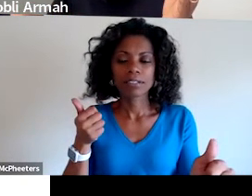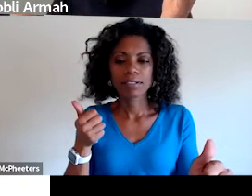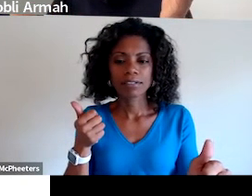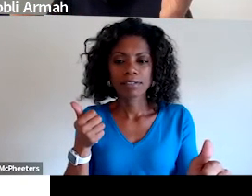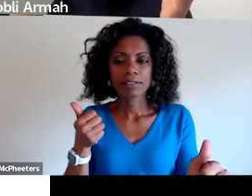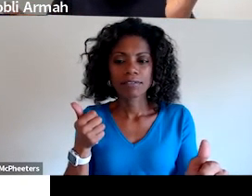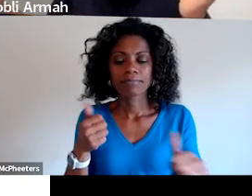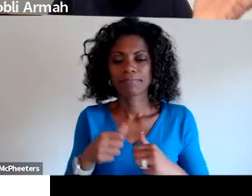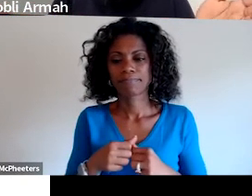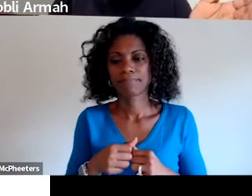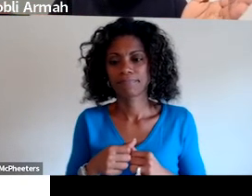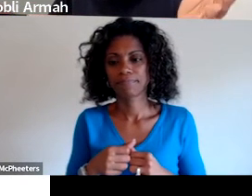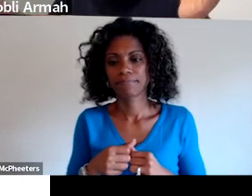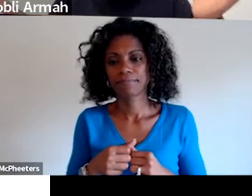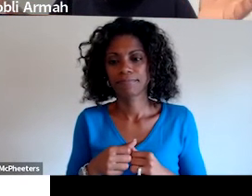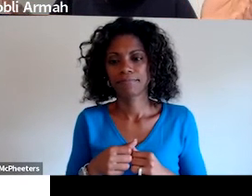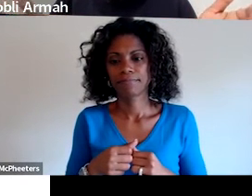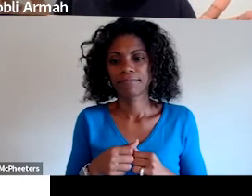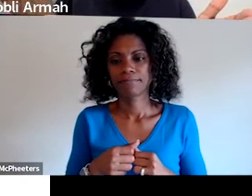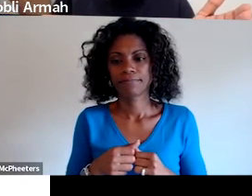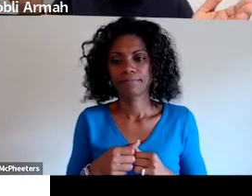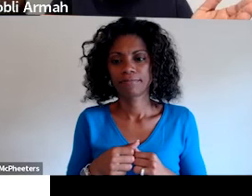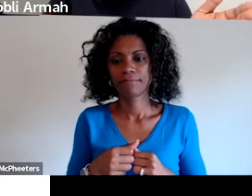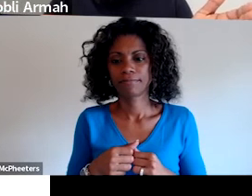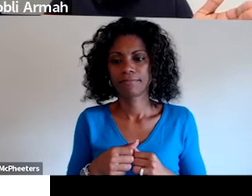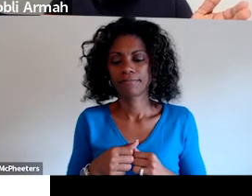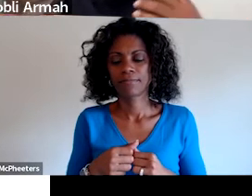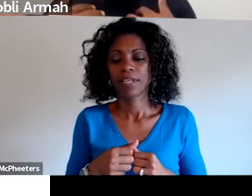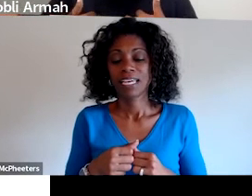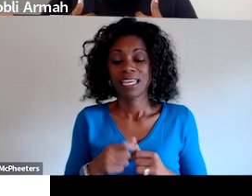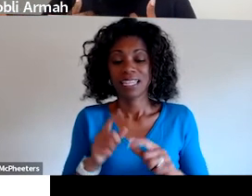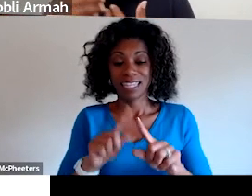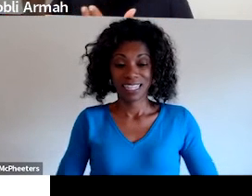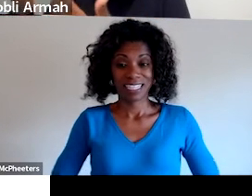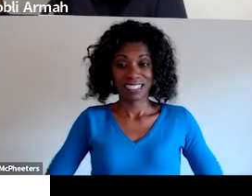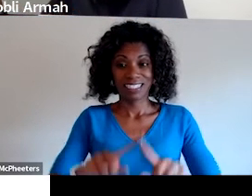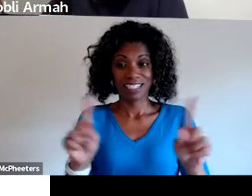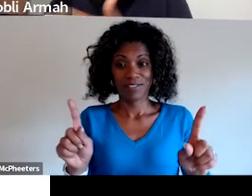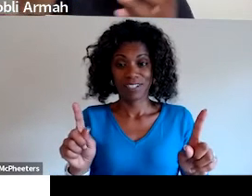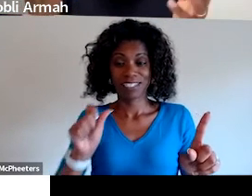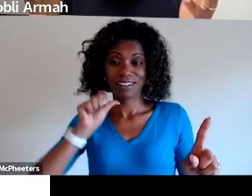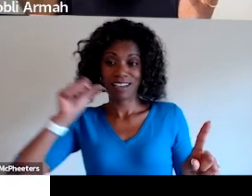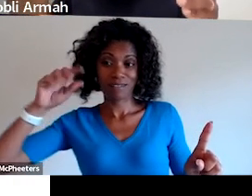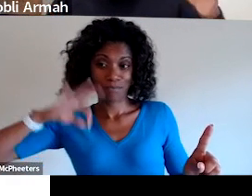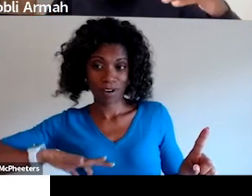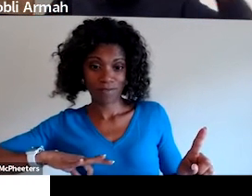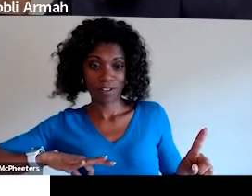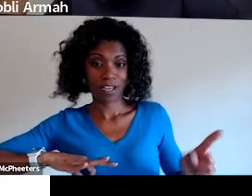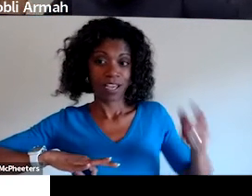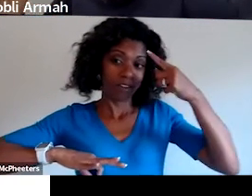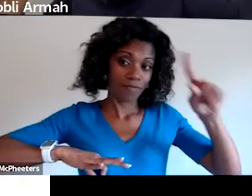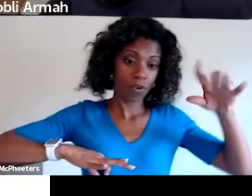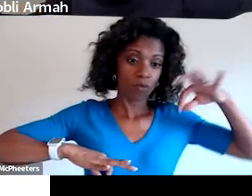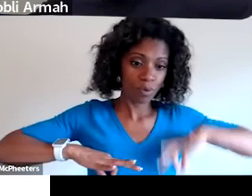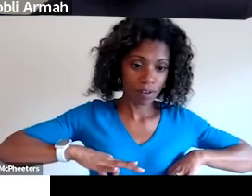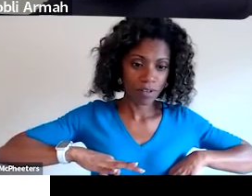difference between, or it should be the difference between the for-profit sector and the nonprofit sector. I'm biased for nonprofit, but you can't hire